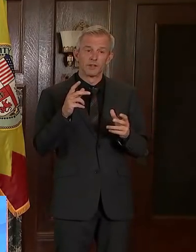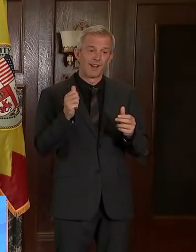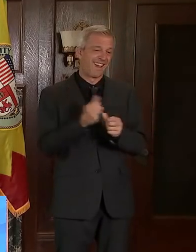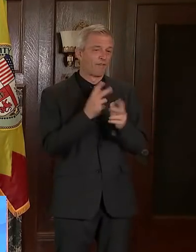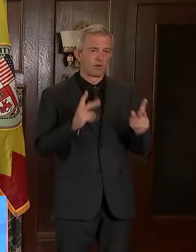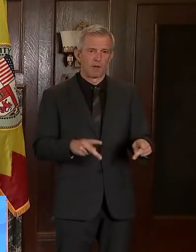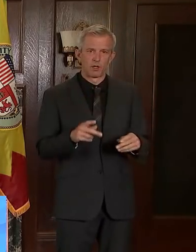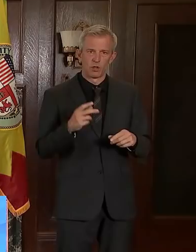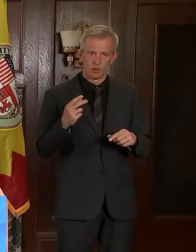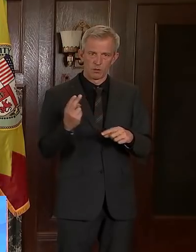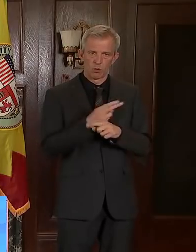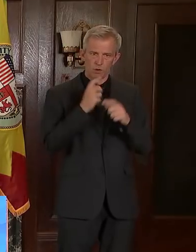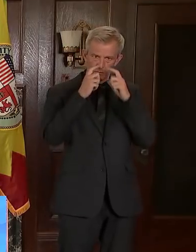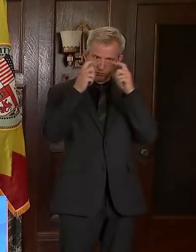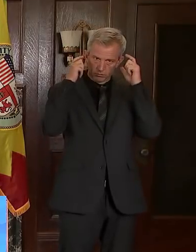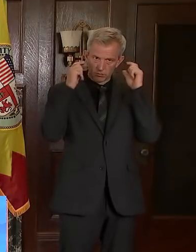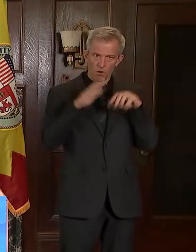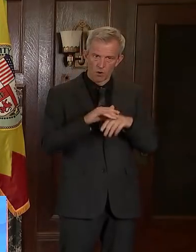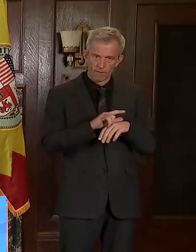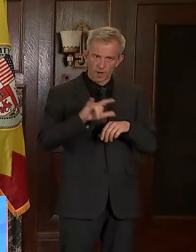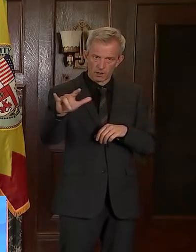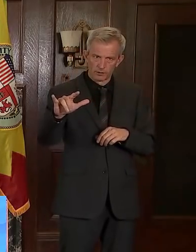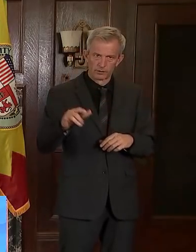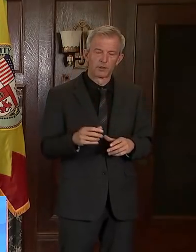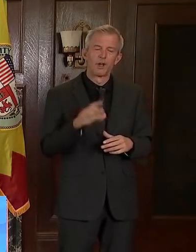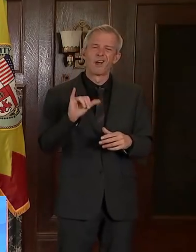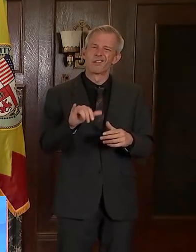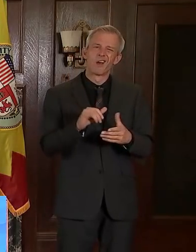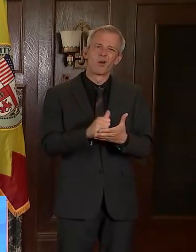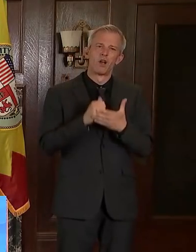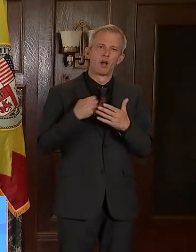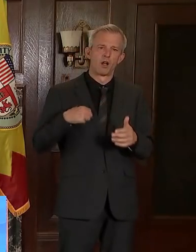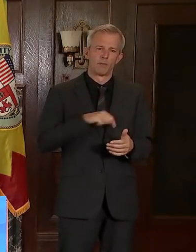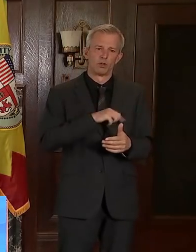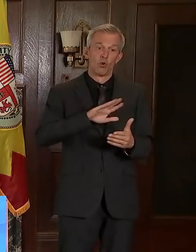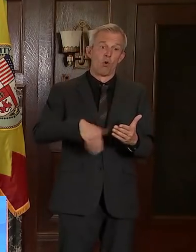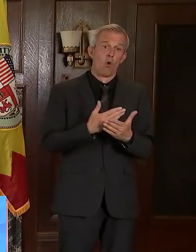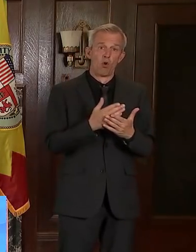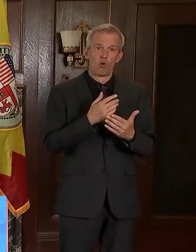coverings on flights. And these are steps that will help us all be safer.